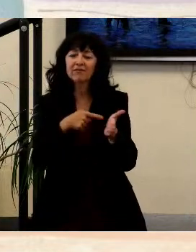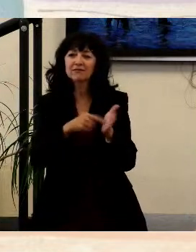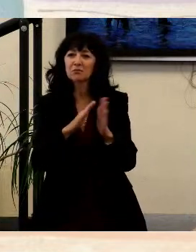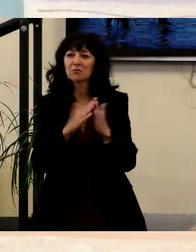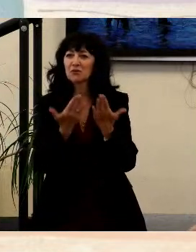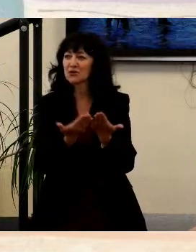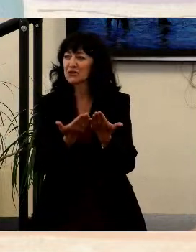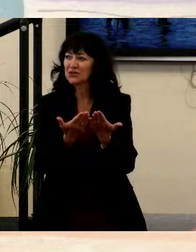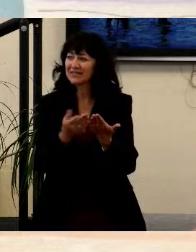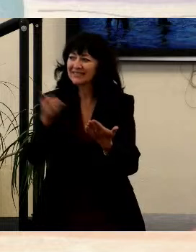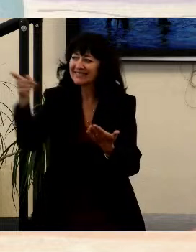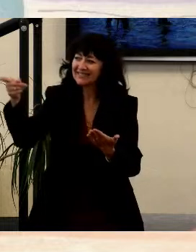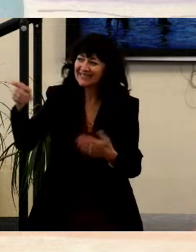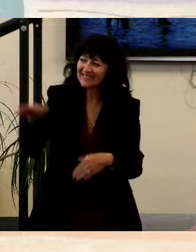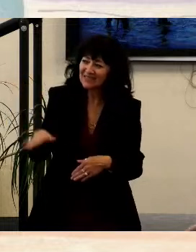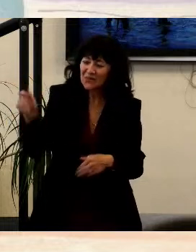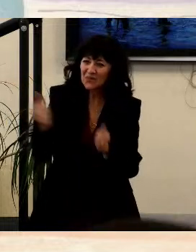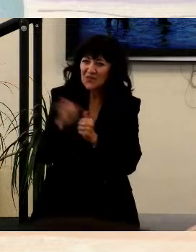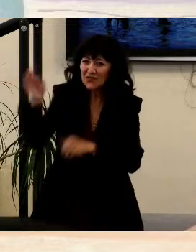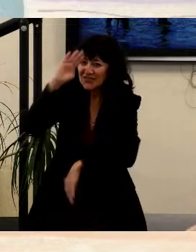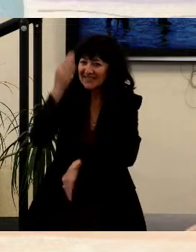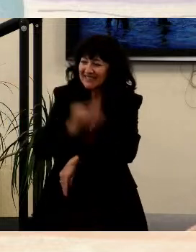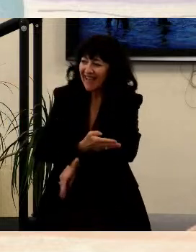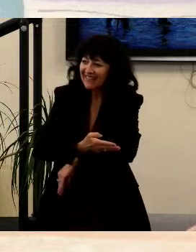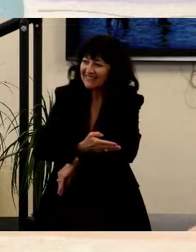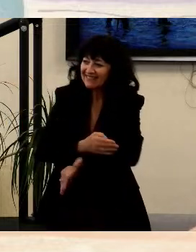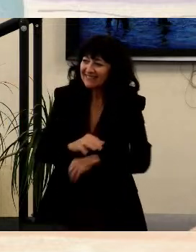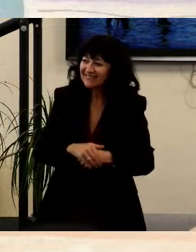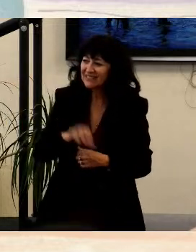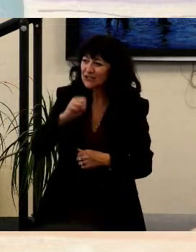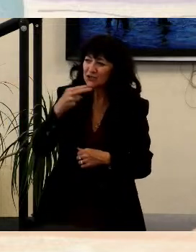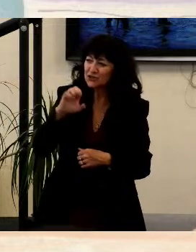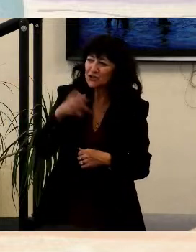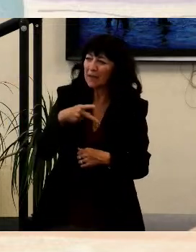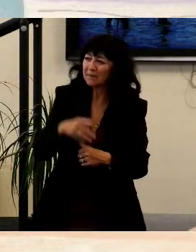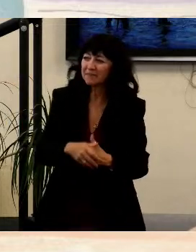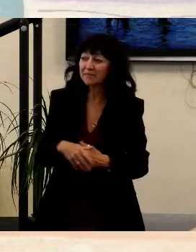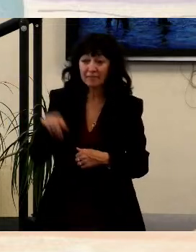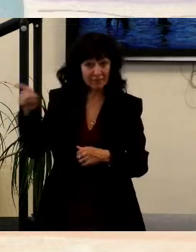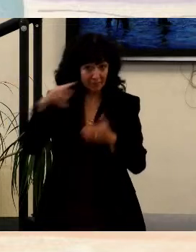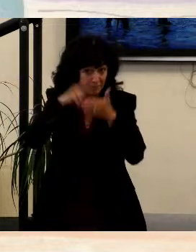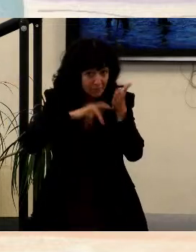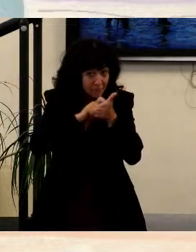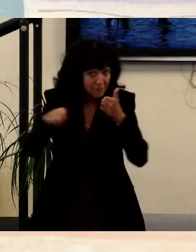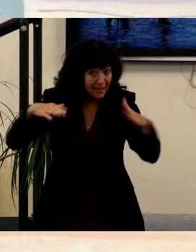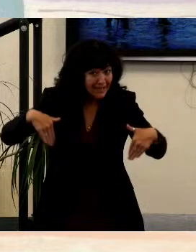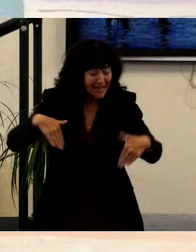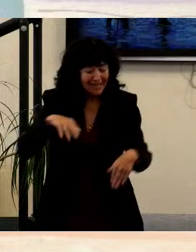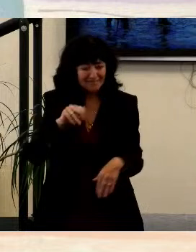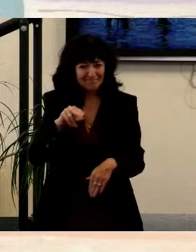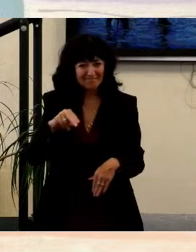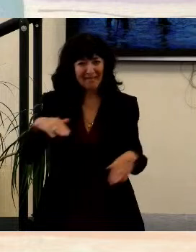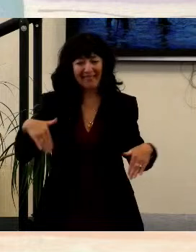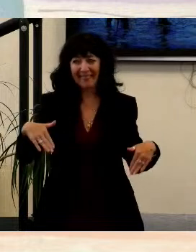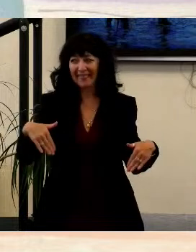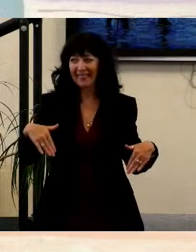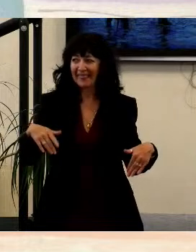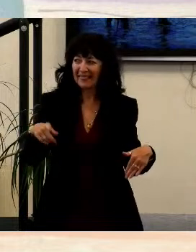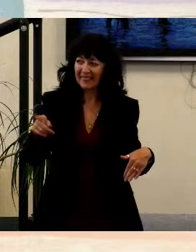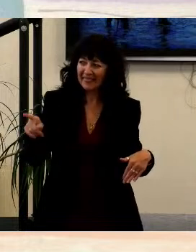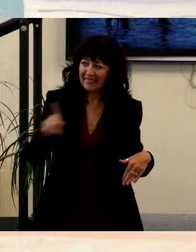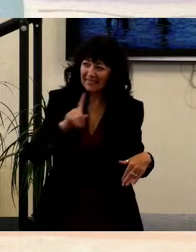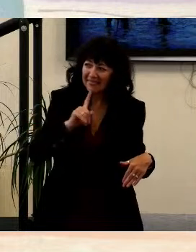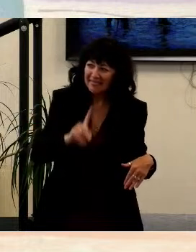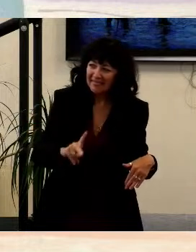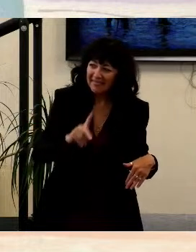She's over there with little Shep. He's not quite literate yet, but he's on the way.